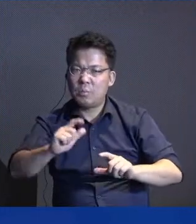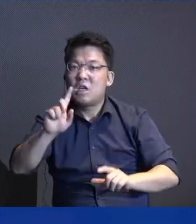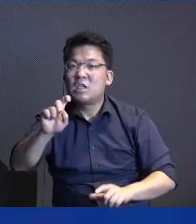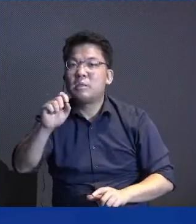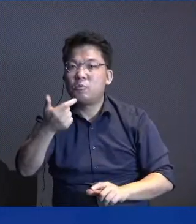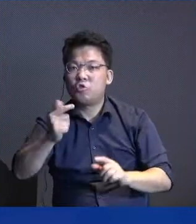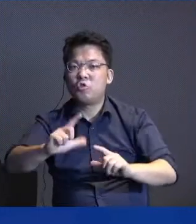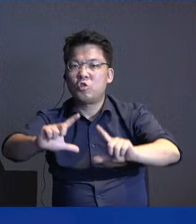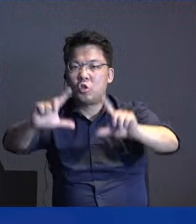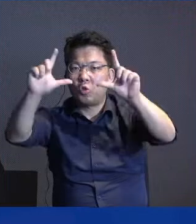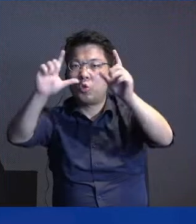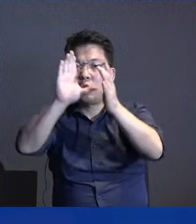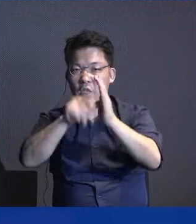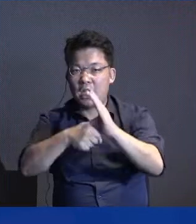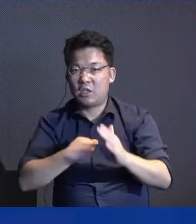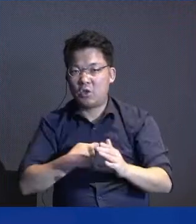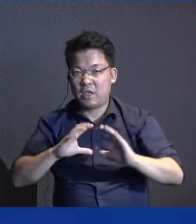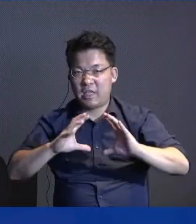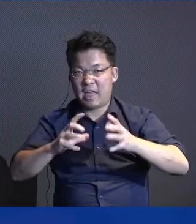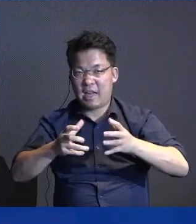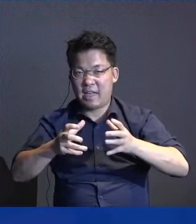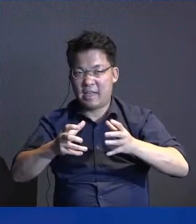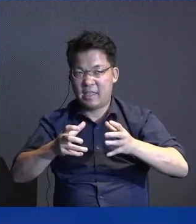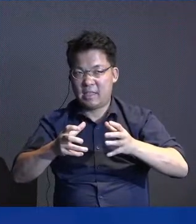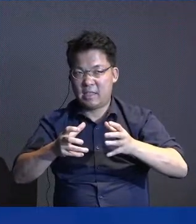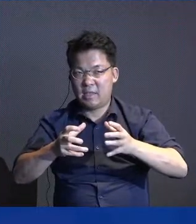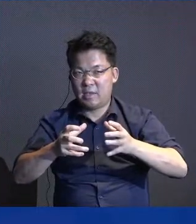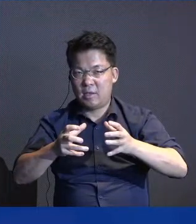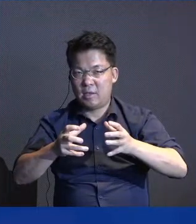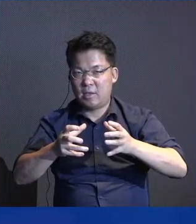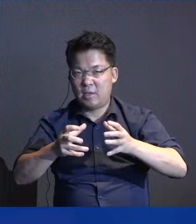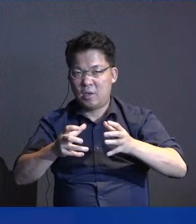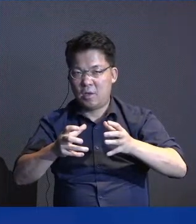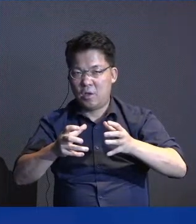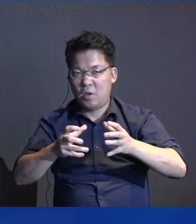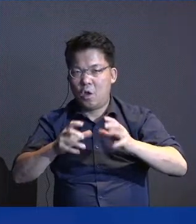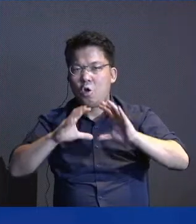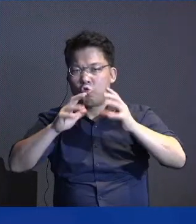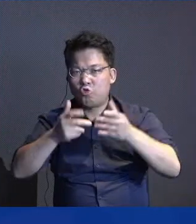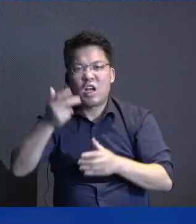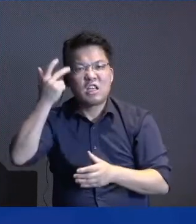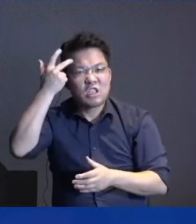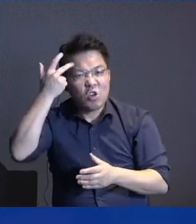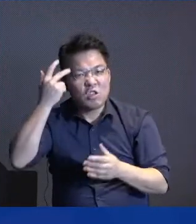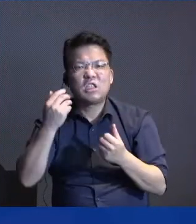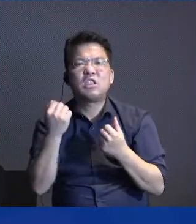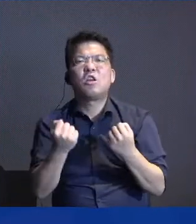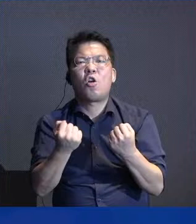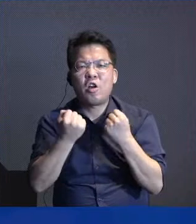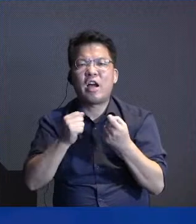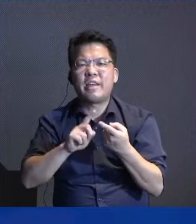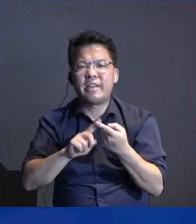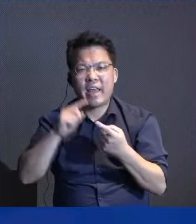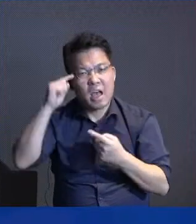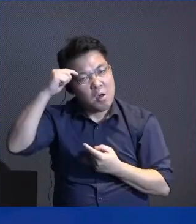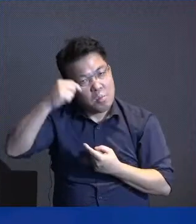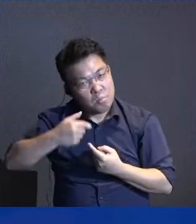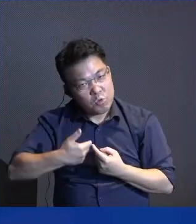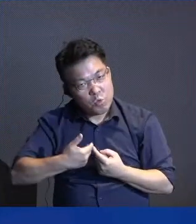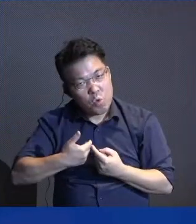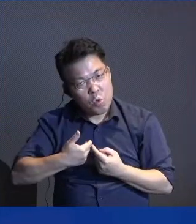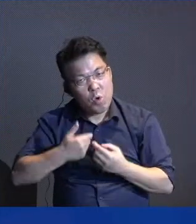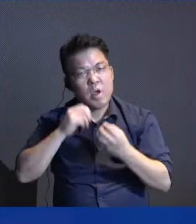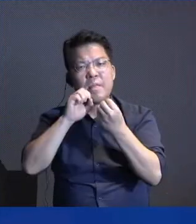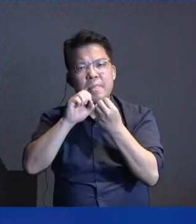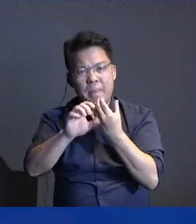a decade. So this is one of the largest, in fact, the largest survey in India, one of the largest in any